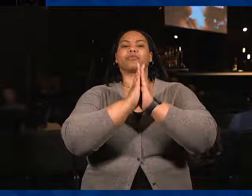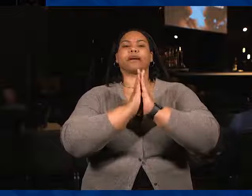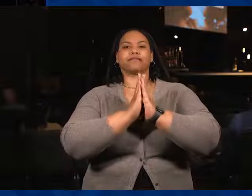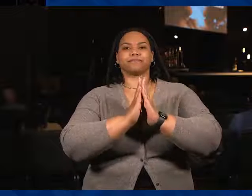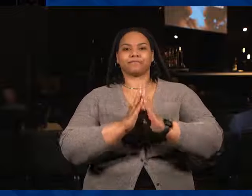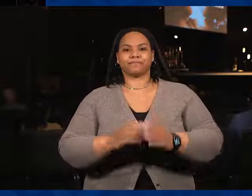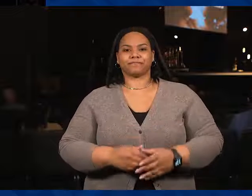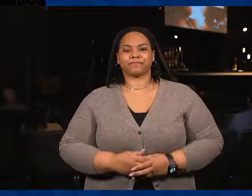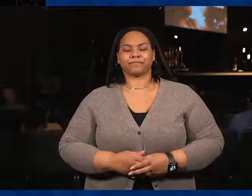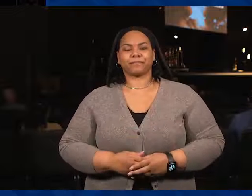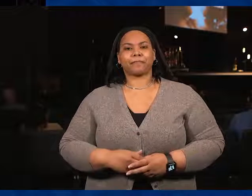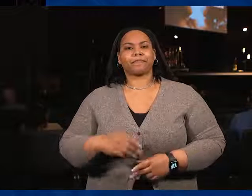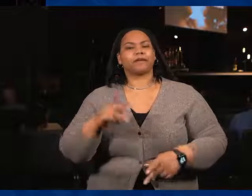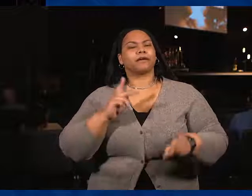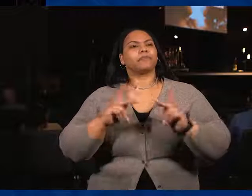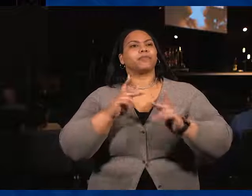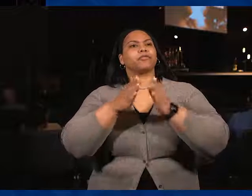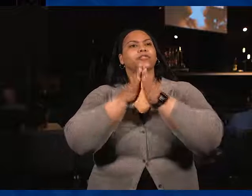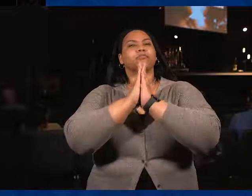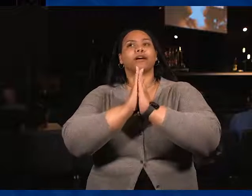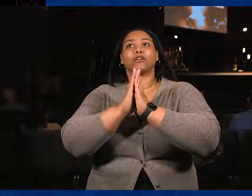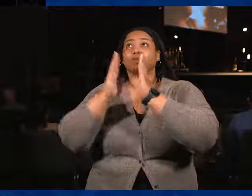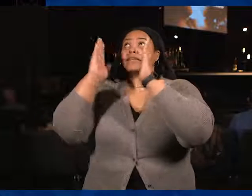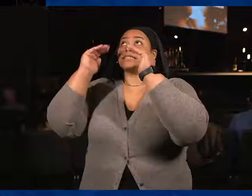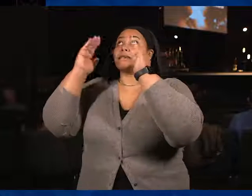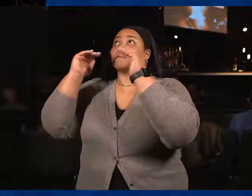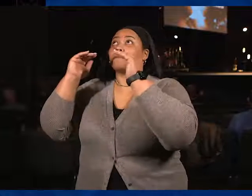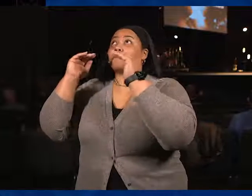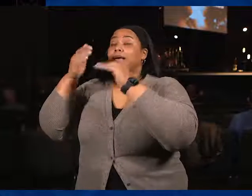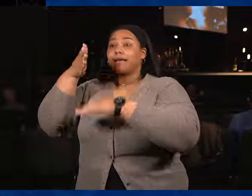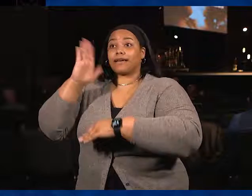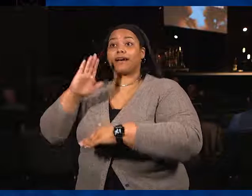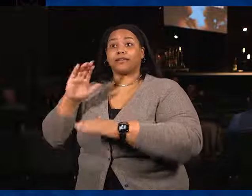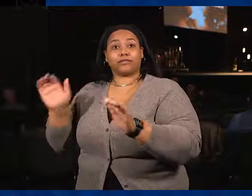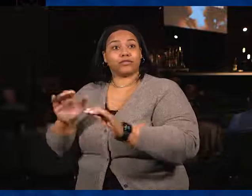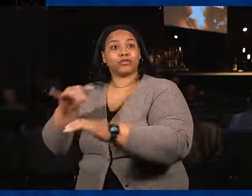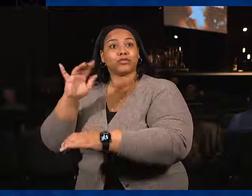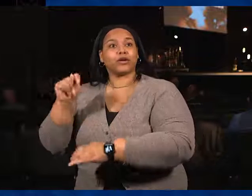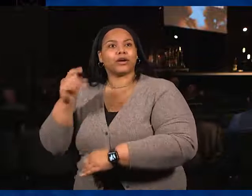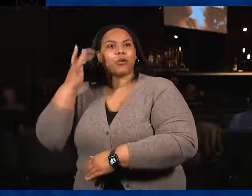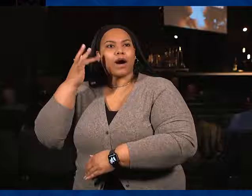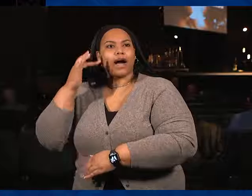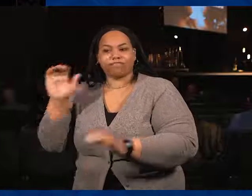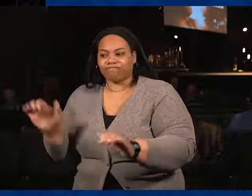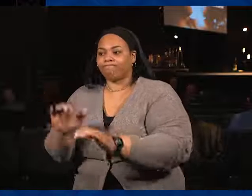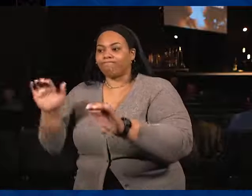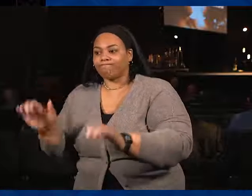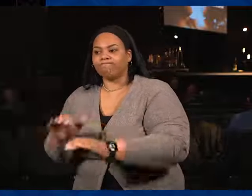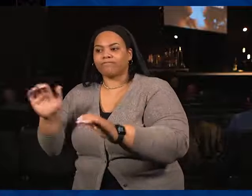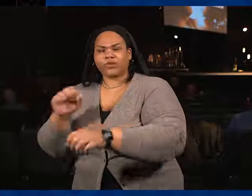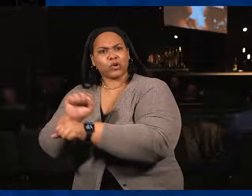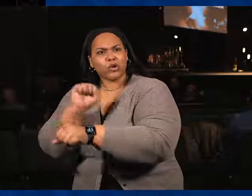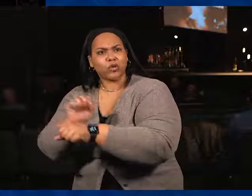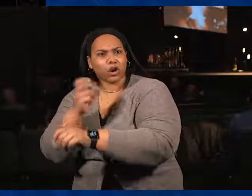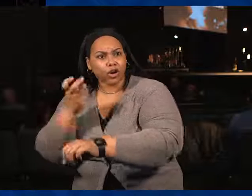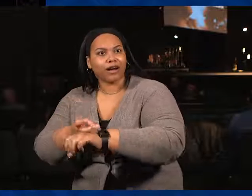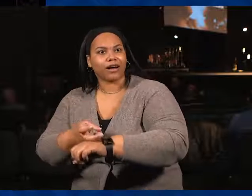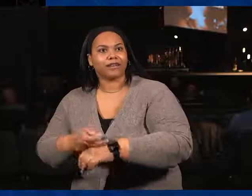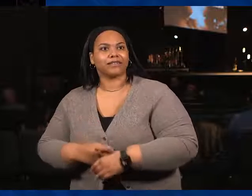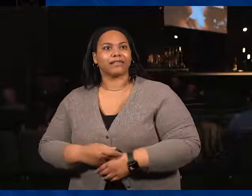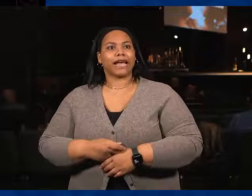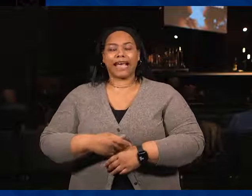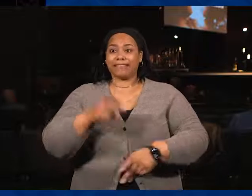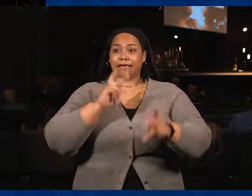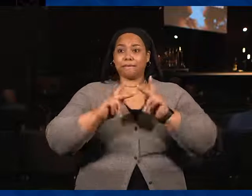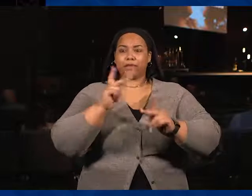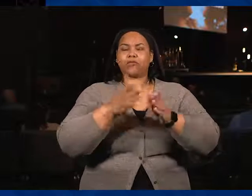People who pray expecting God to do it because of what they've done. And people who pray expecting